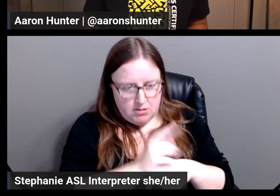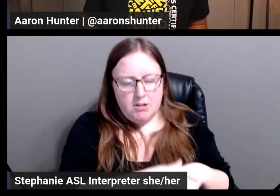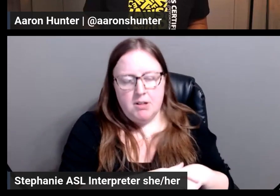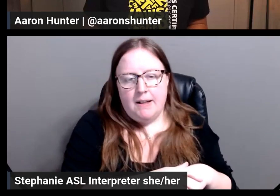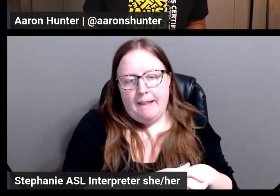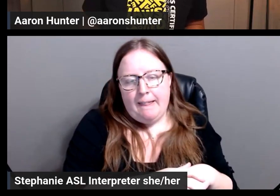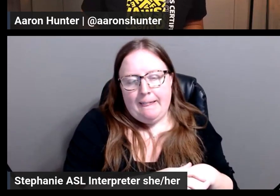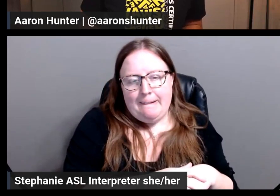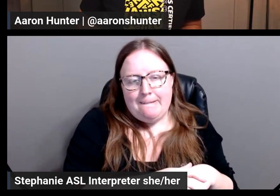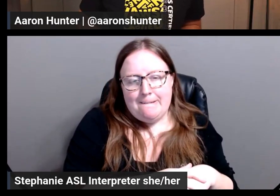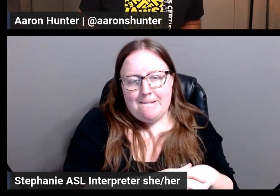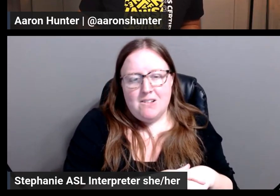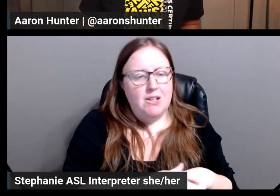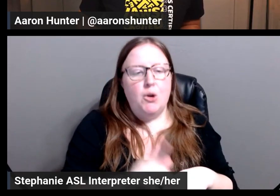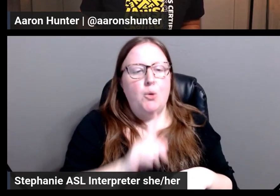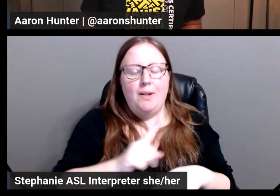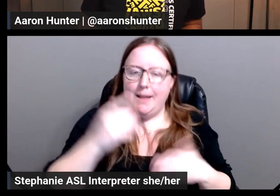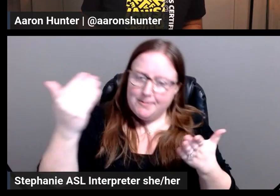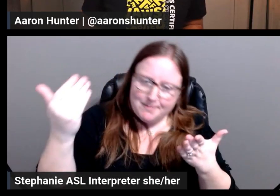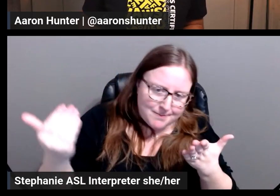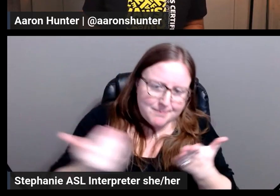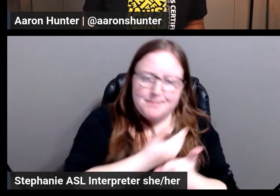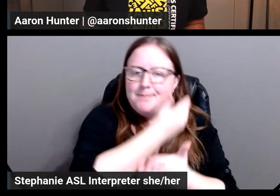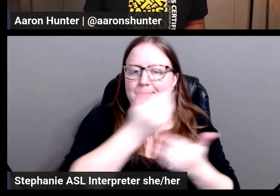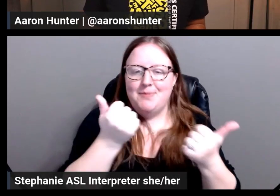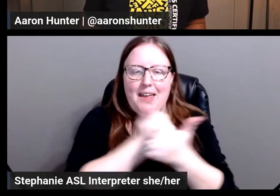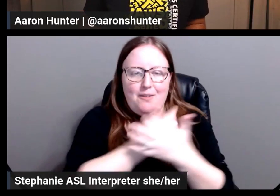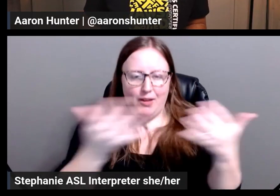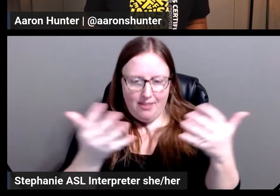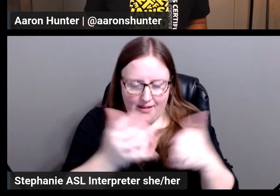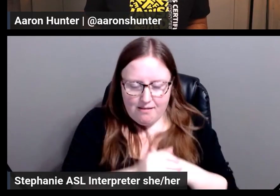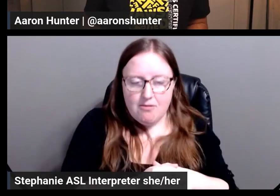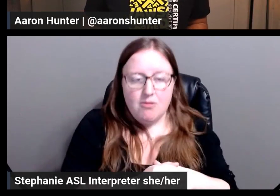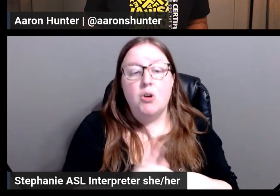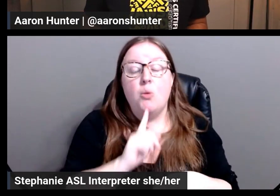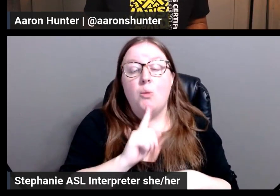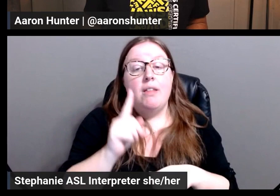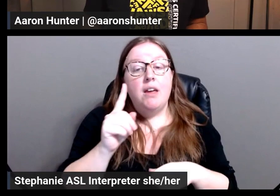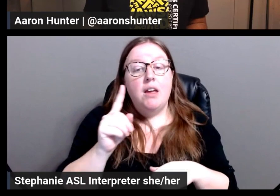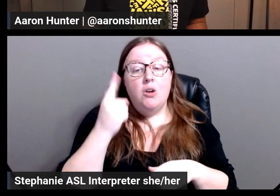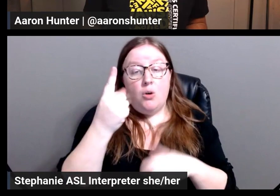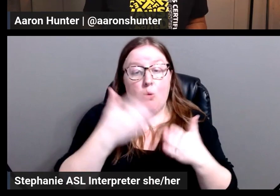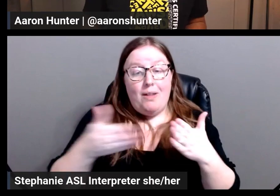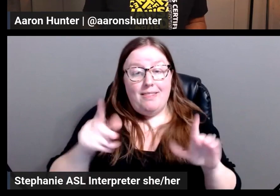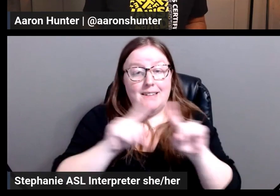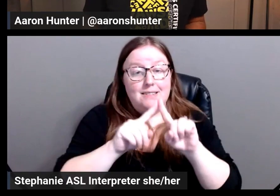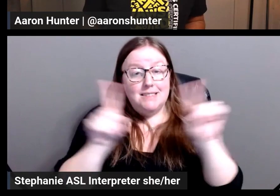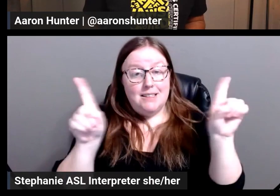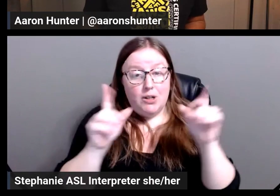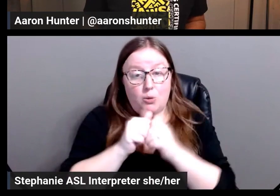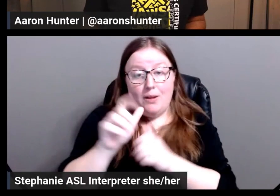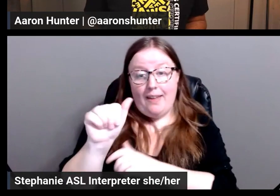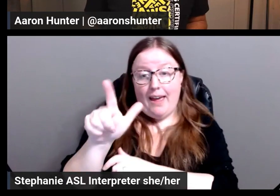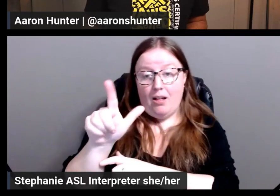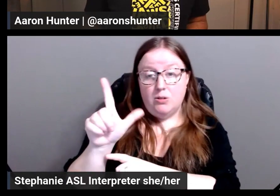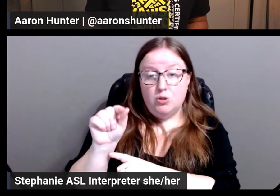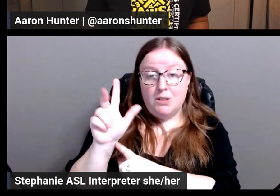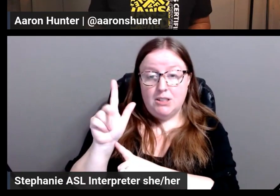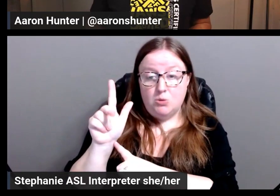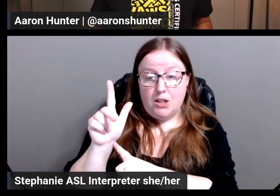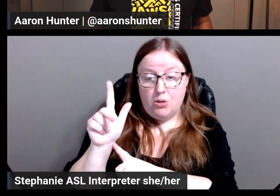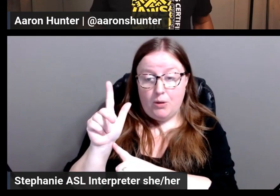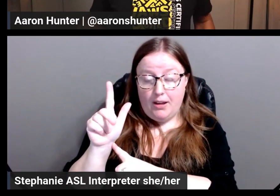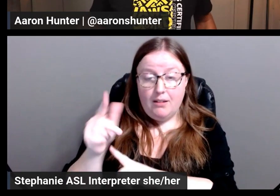real like complete refresh. And one of the things that's really different about what we did with AL 2023 is that in the